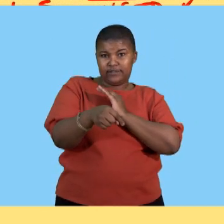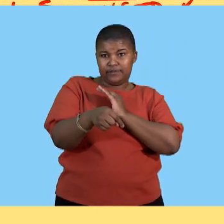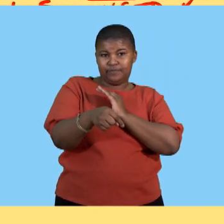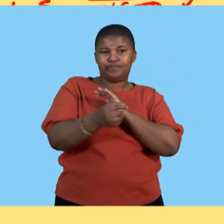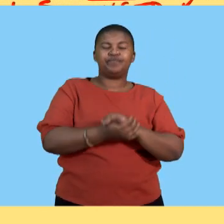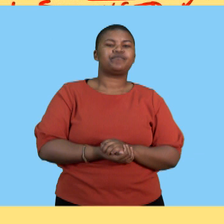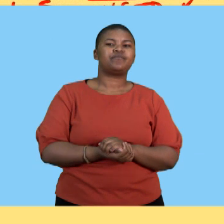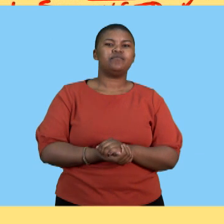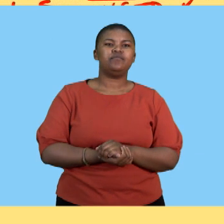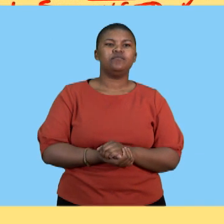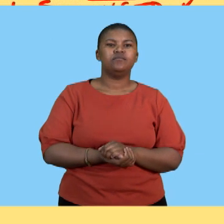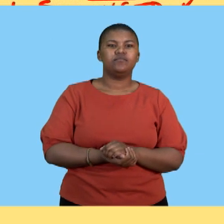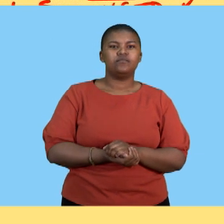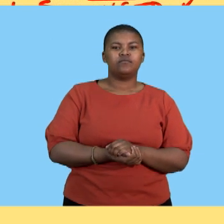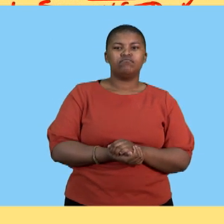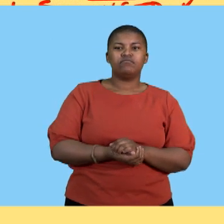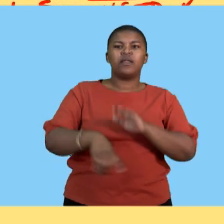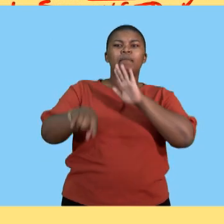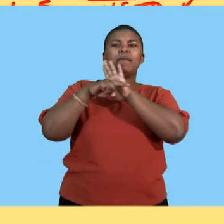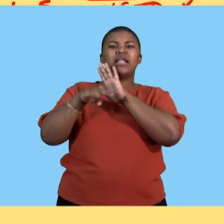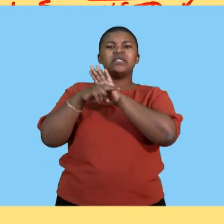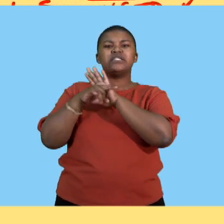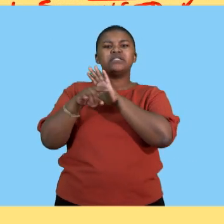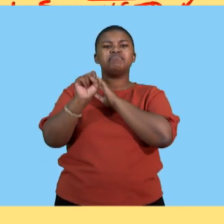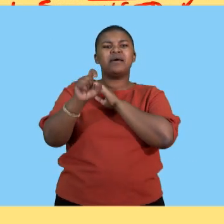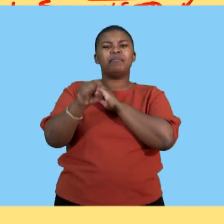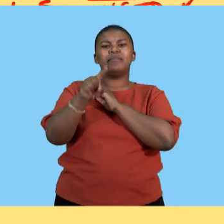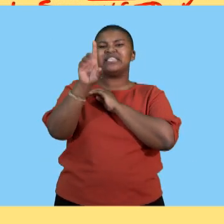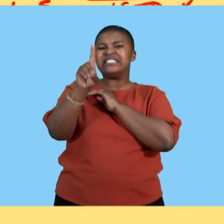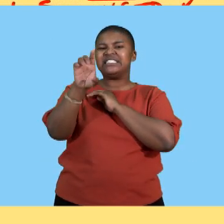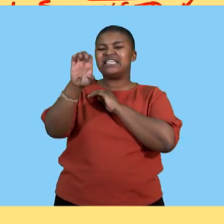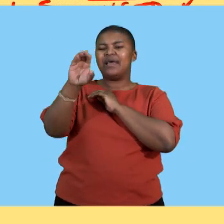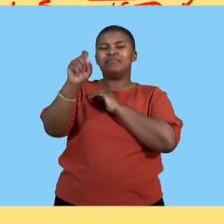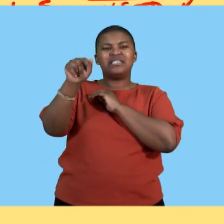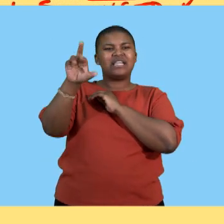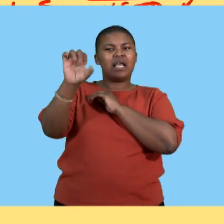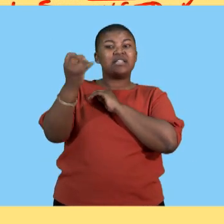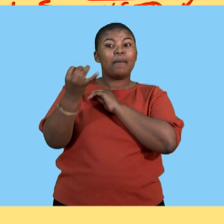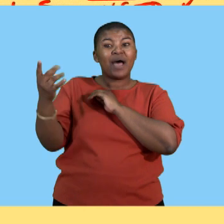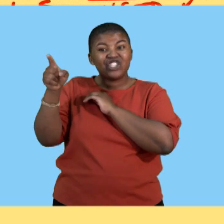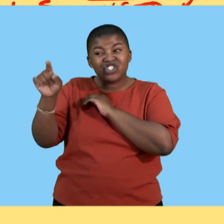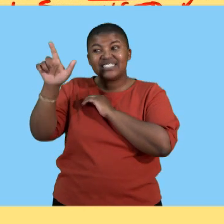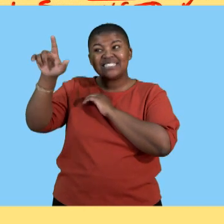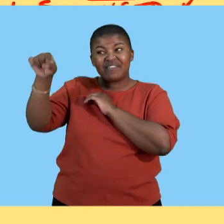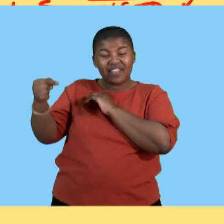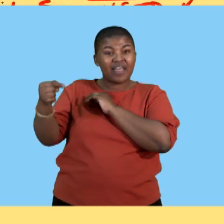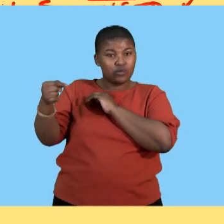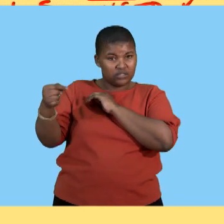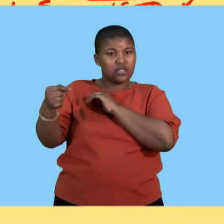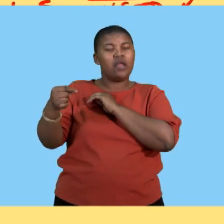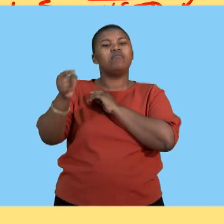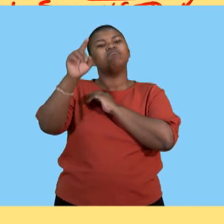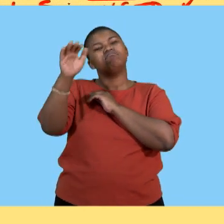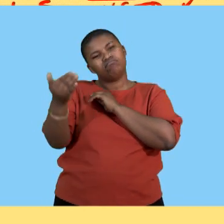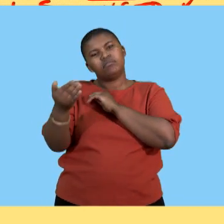950,000. And then I come and I subtract my debtors allowances, minus 7,000. And then